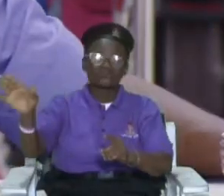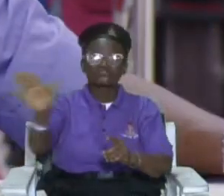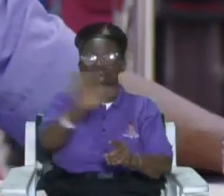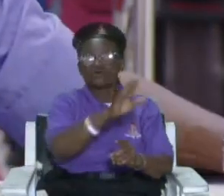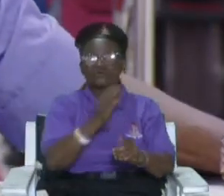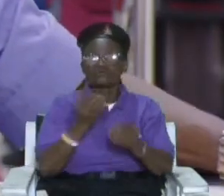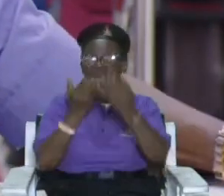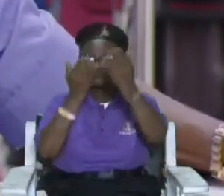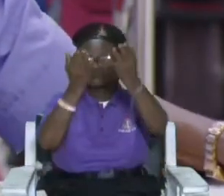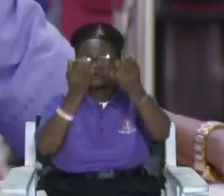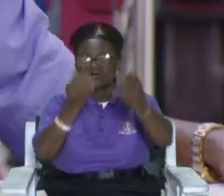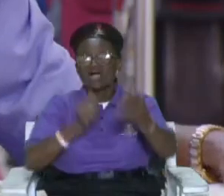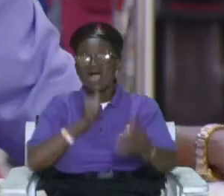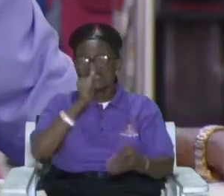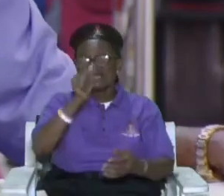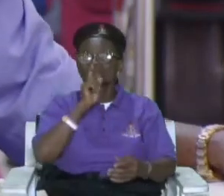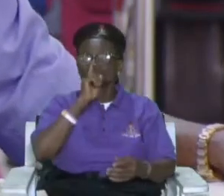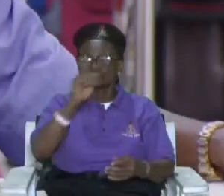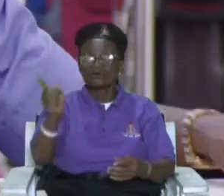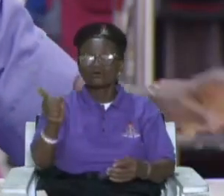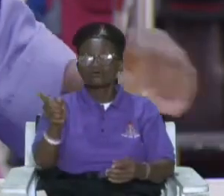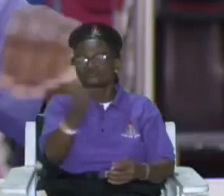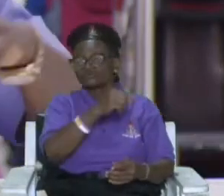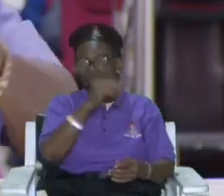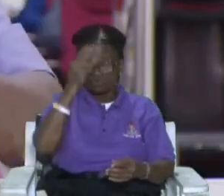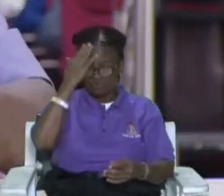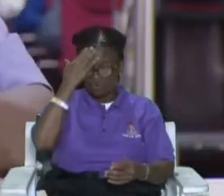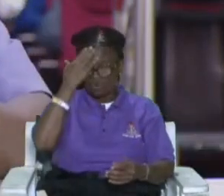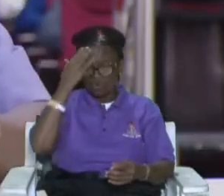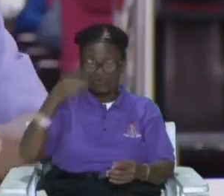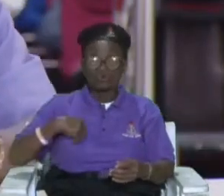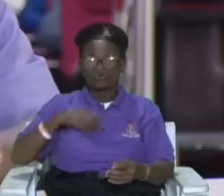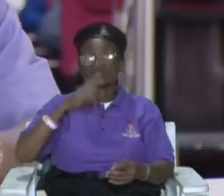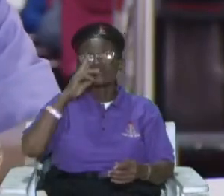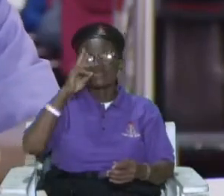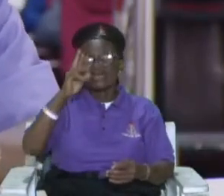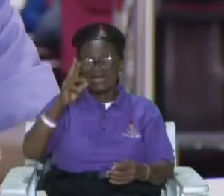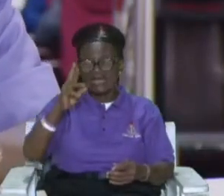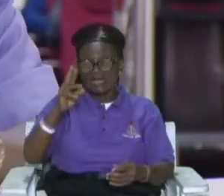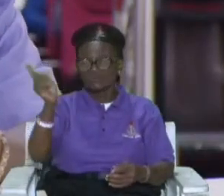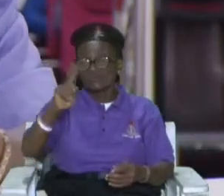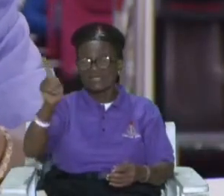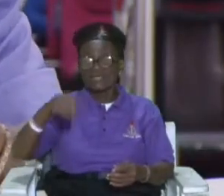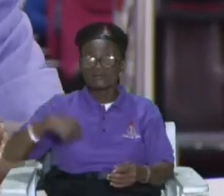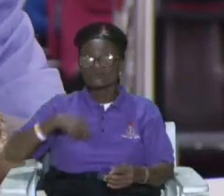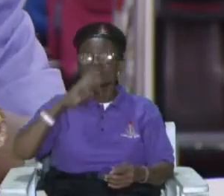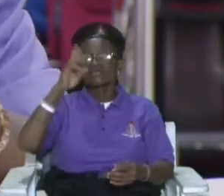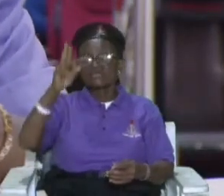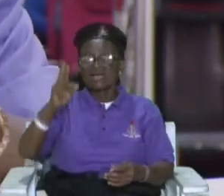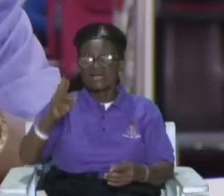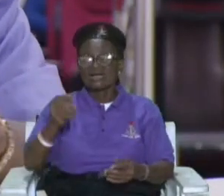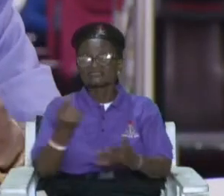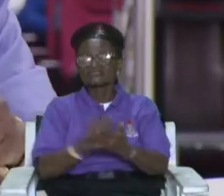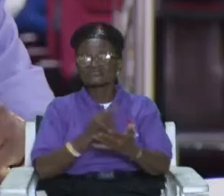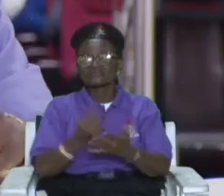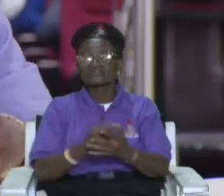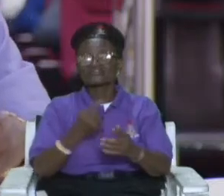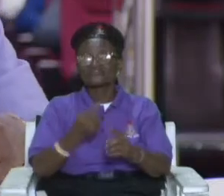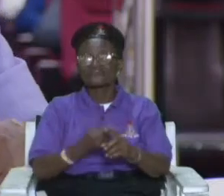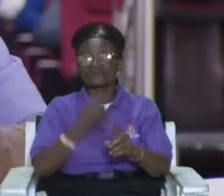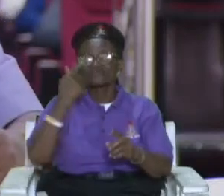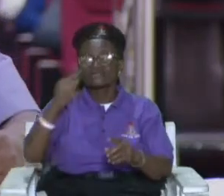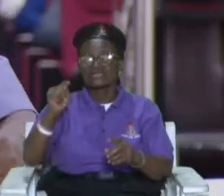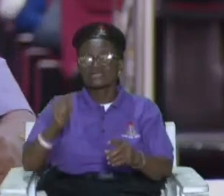know we are discussing from the mountaintop, and this is part